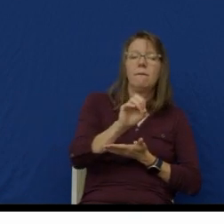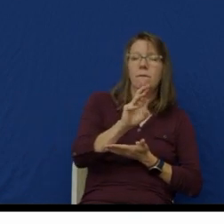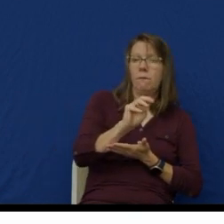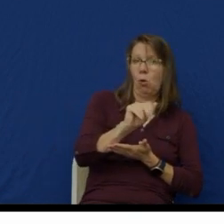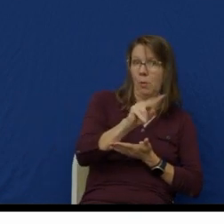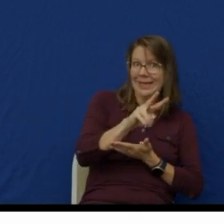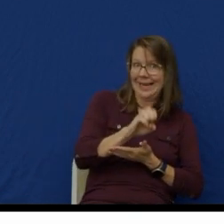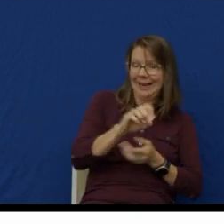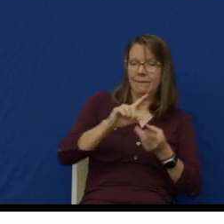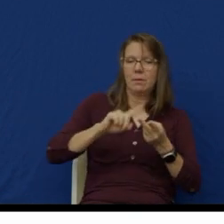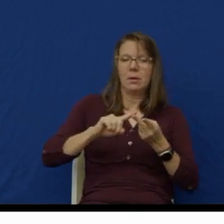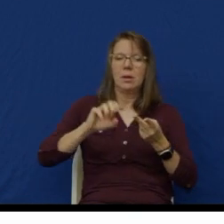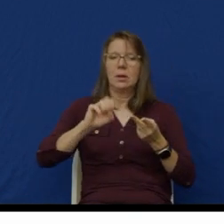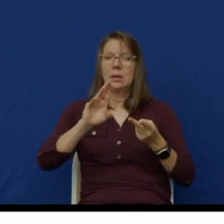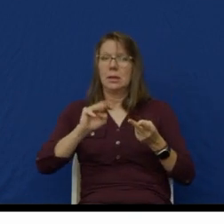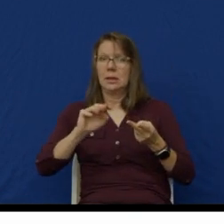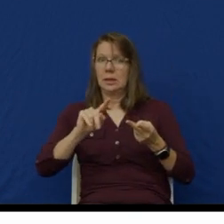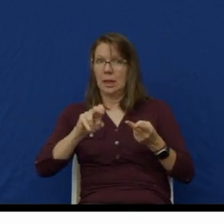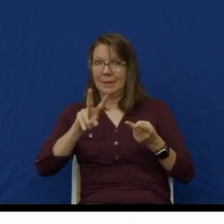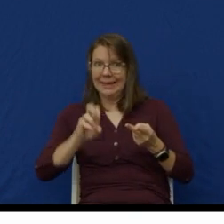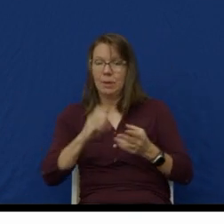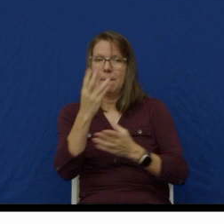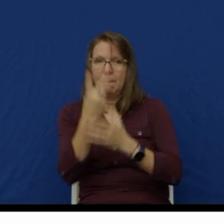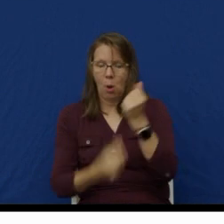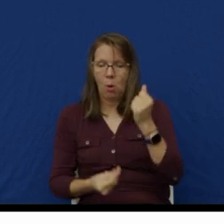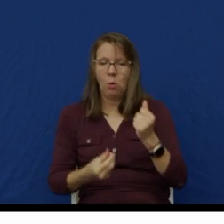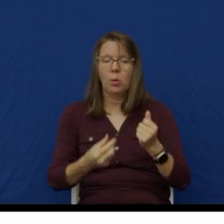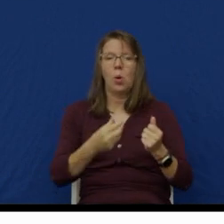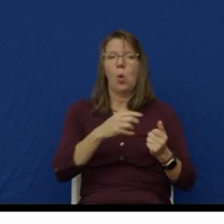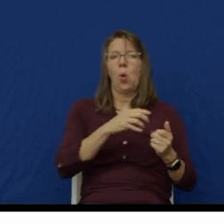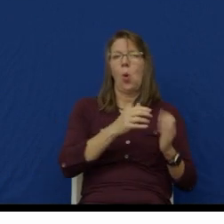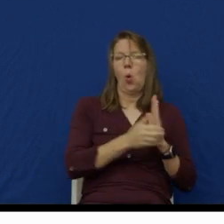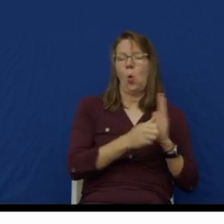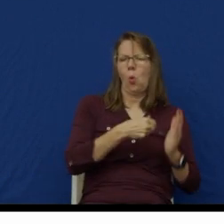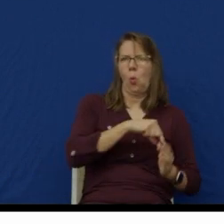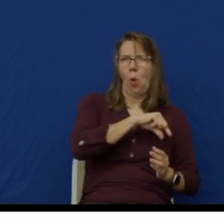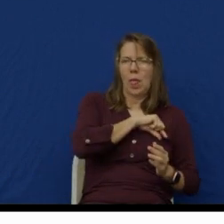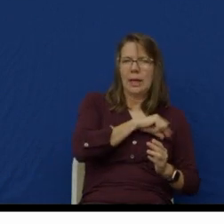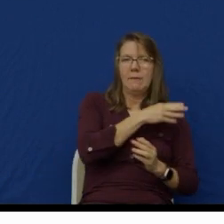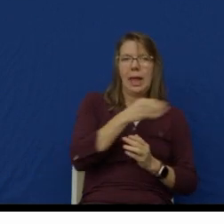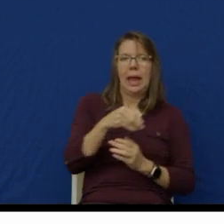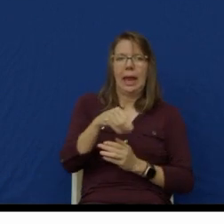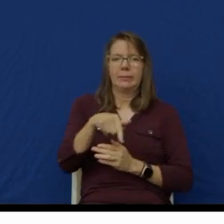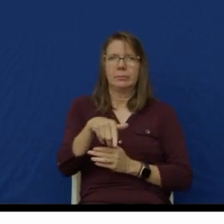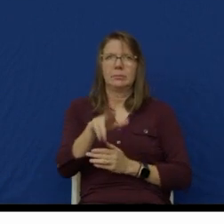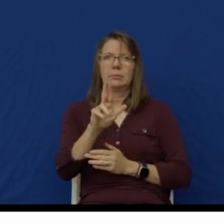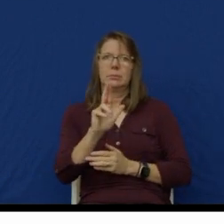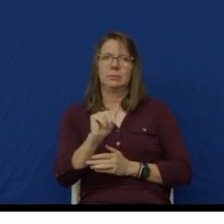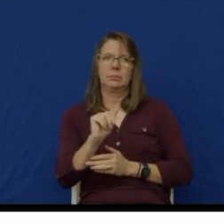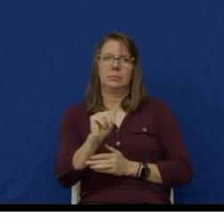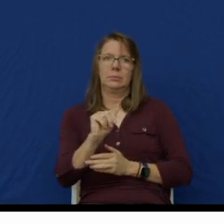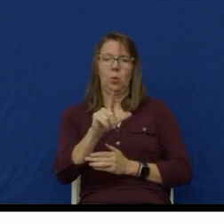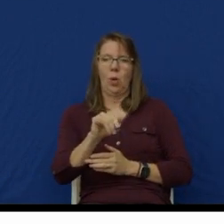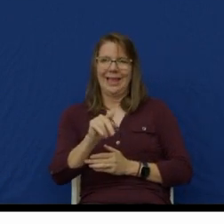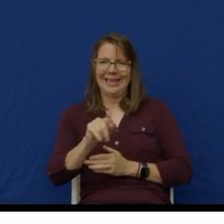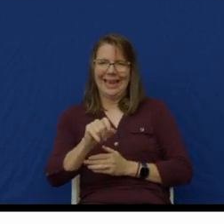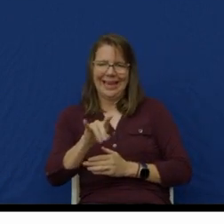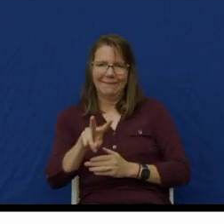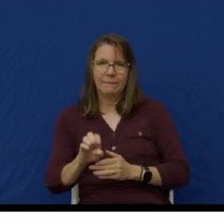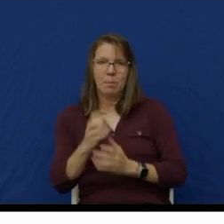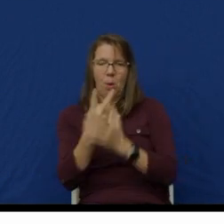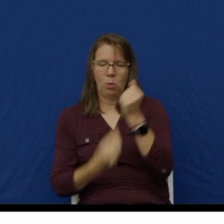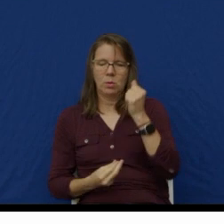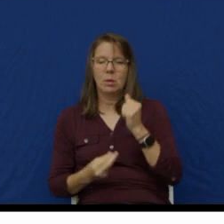quantitative and qualitative, to assess the impact of professional learning on the ability of participants to